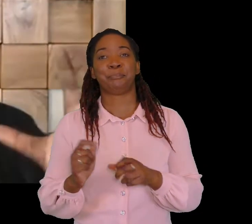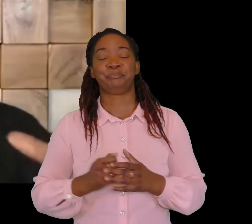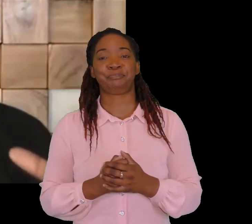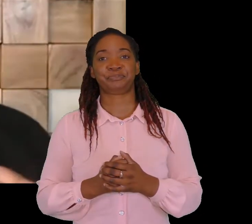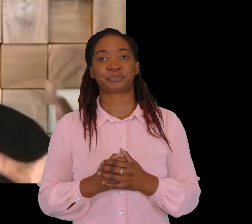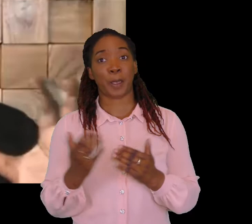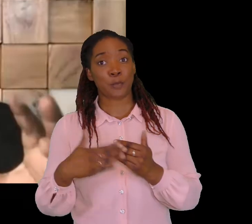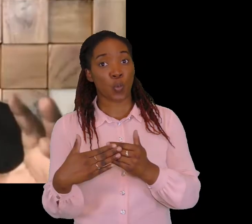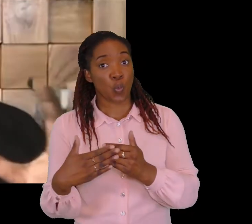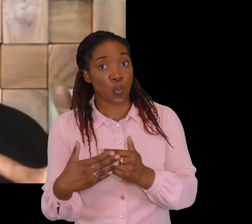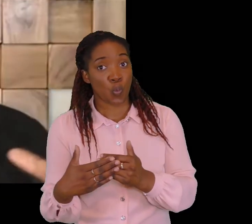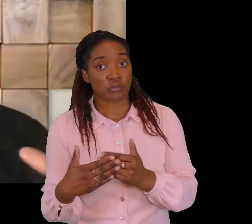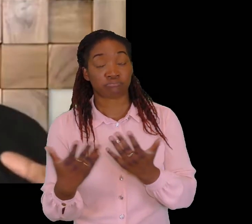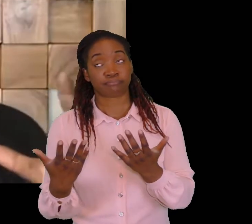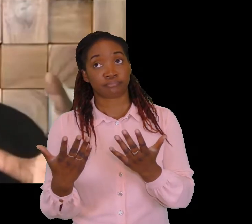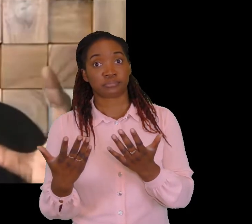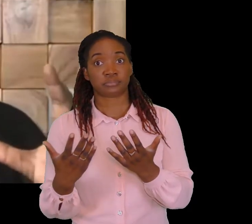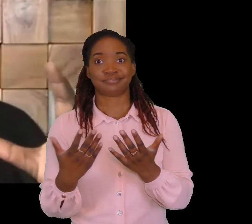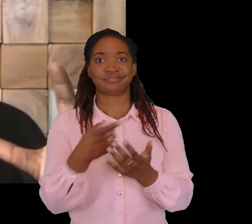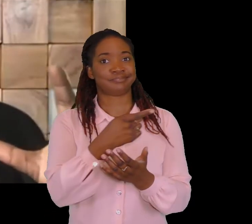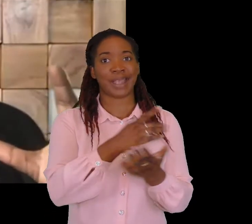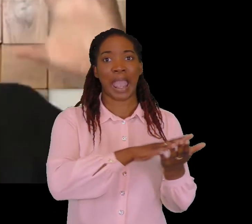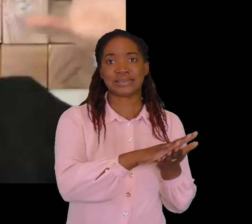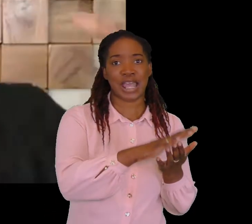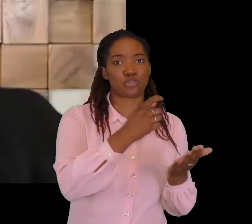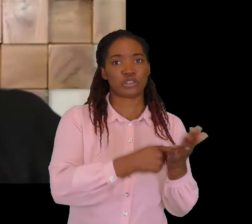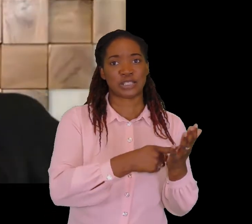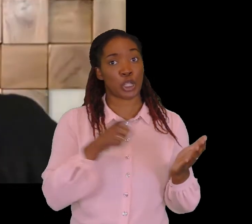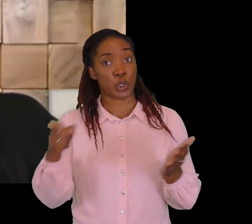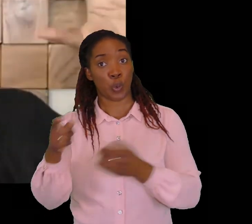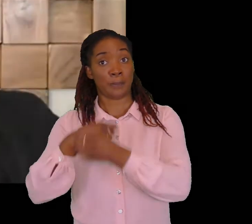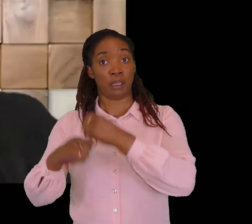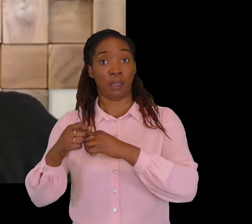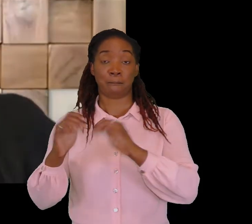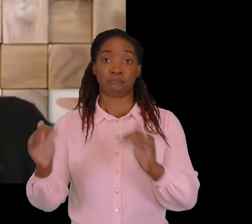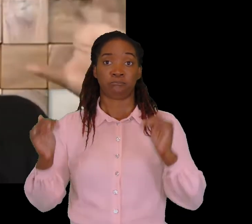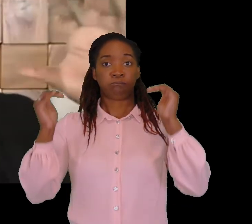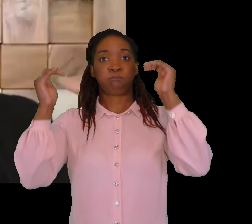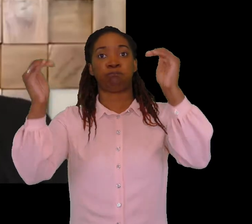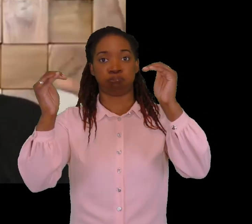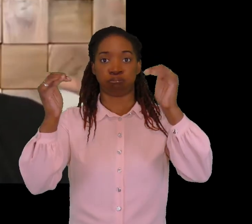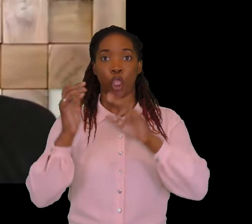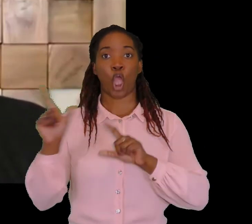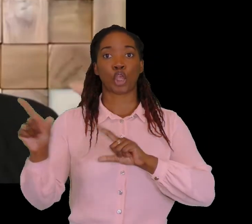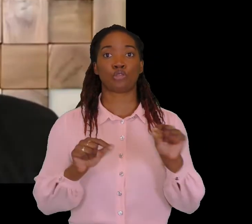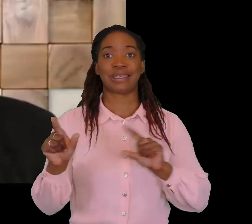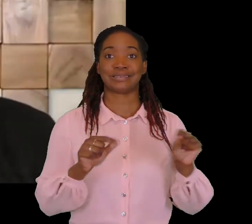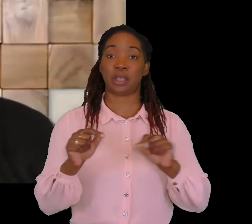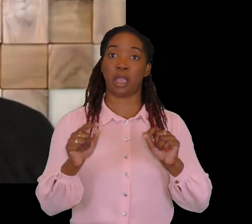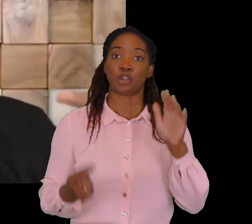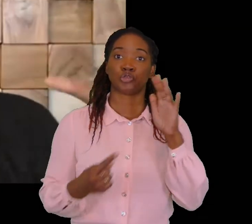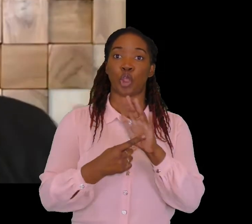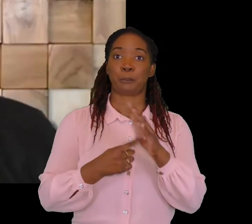perhaps more than Hassan and Rita, you know, a curator, high profile curator, one of Europe's high